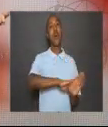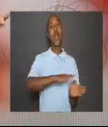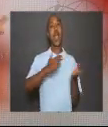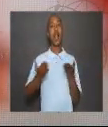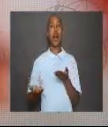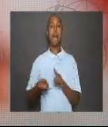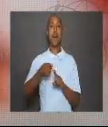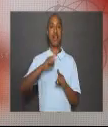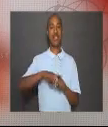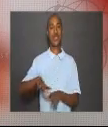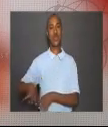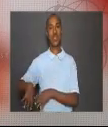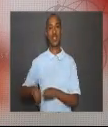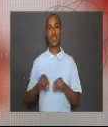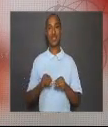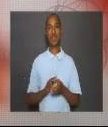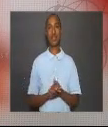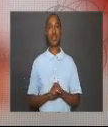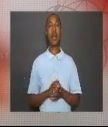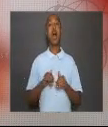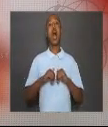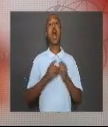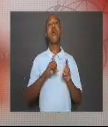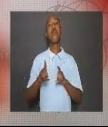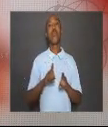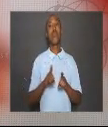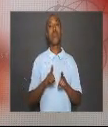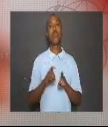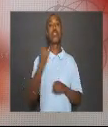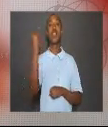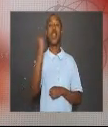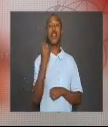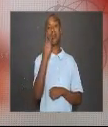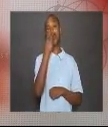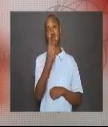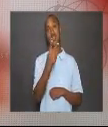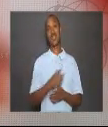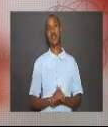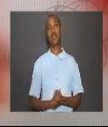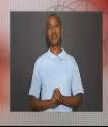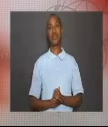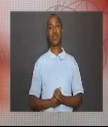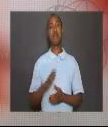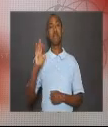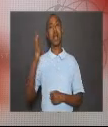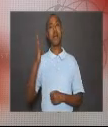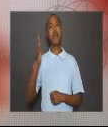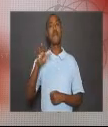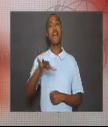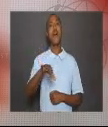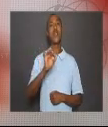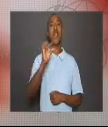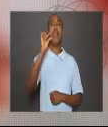Welcome back, students. How do your diagrams look? Perhaps you found it